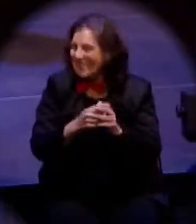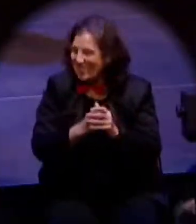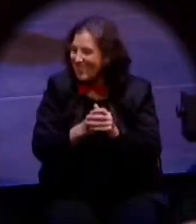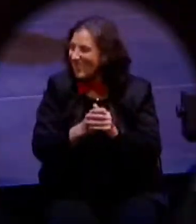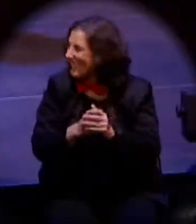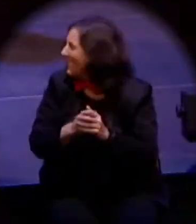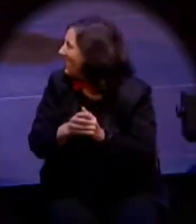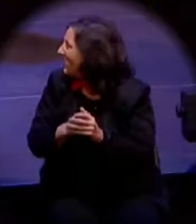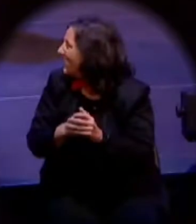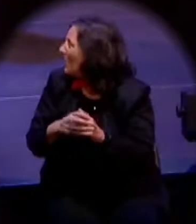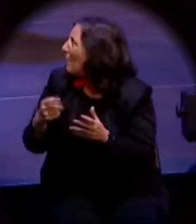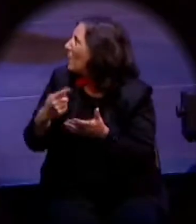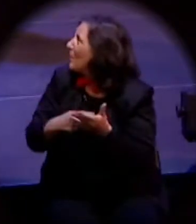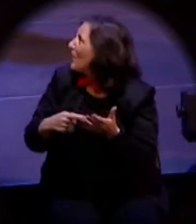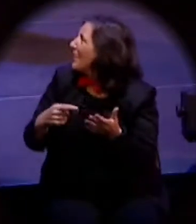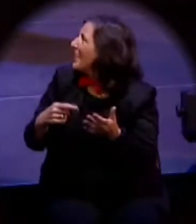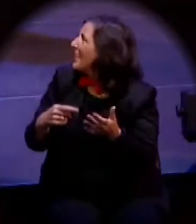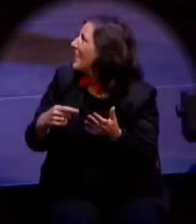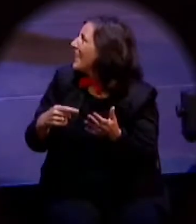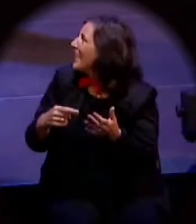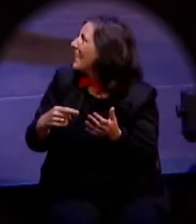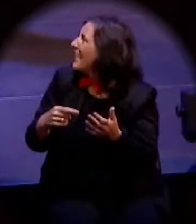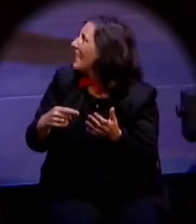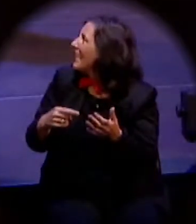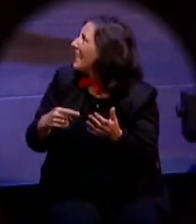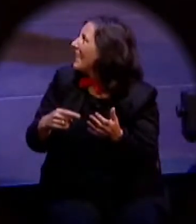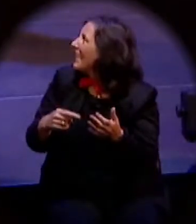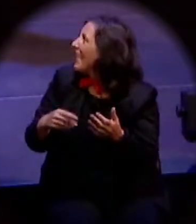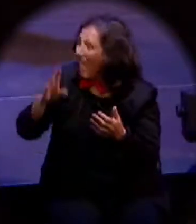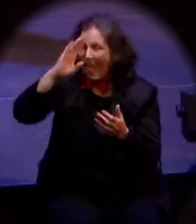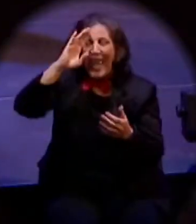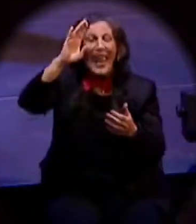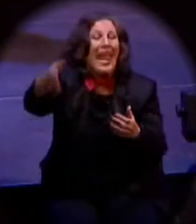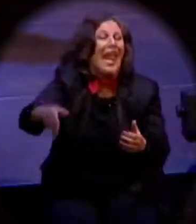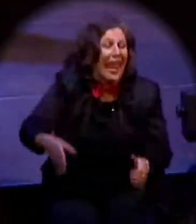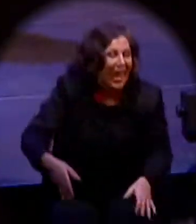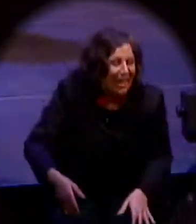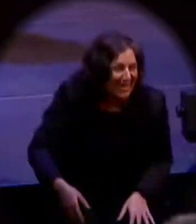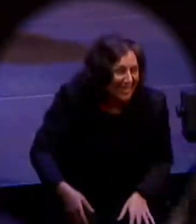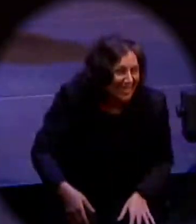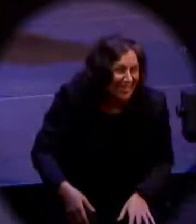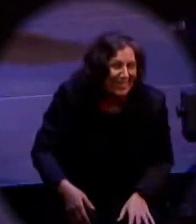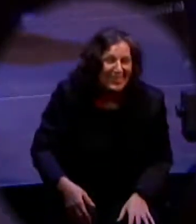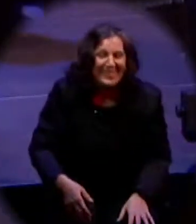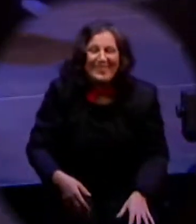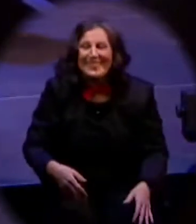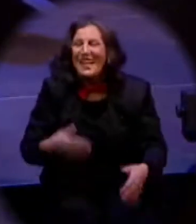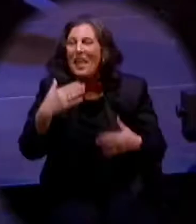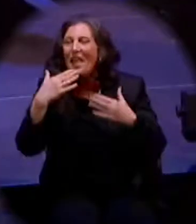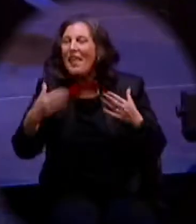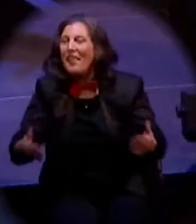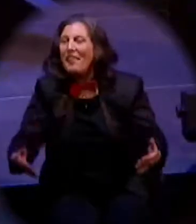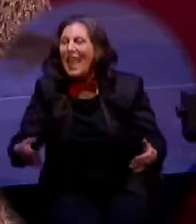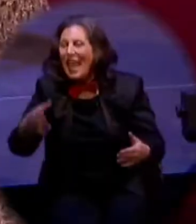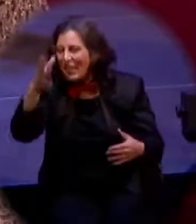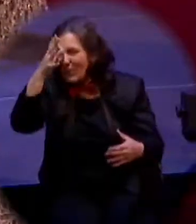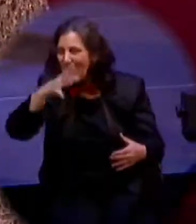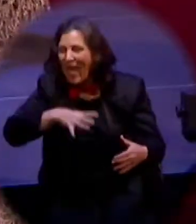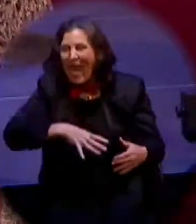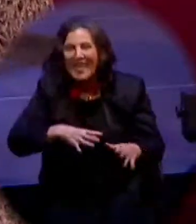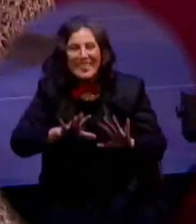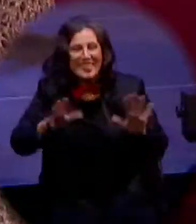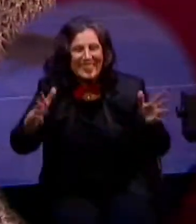know what I'm saying? What you gonna say? Say hey. All right. Thank you guys. Thank you.